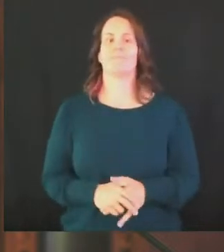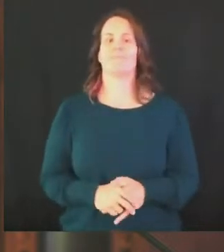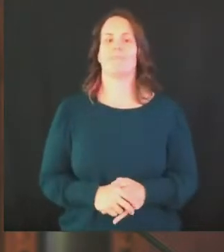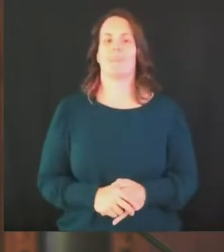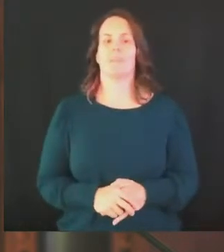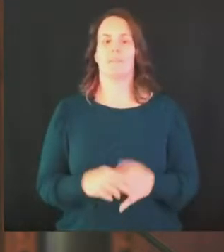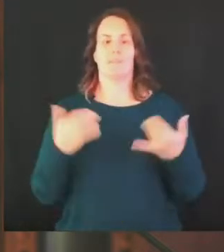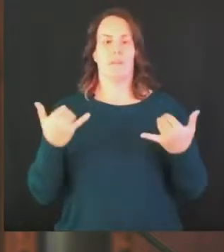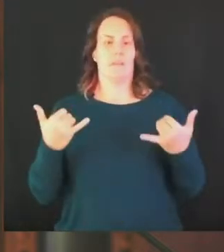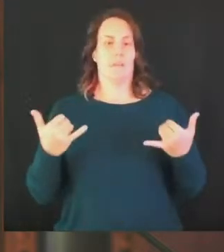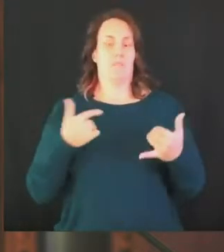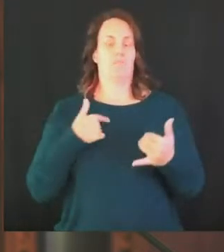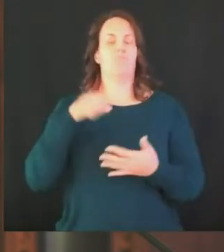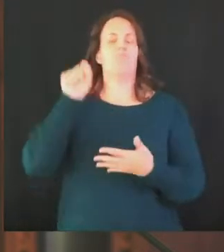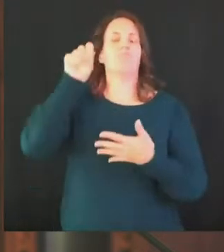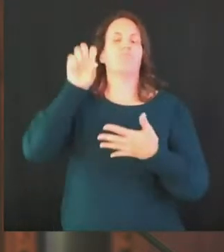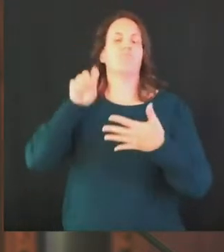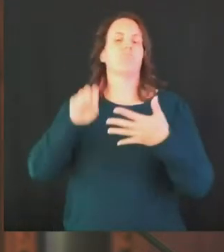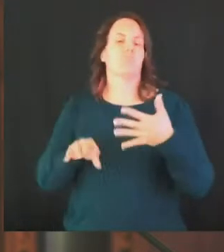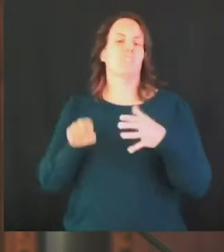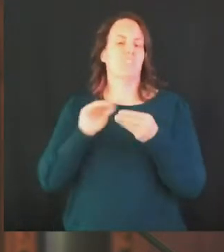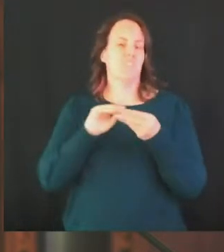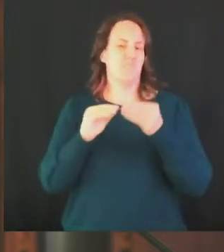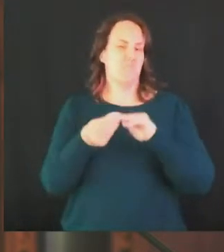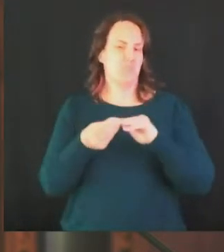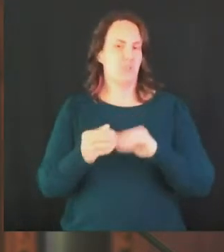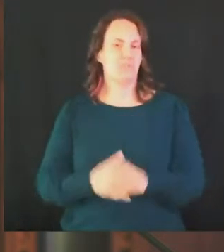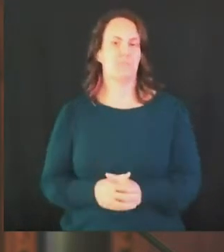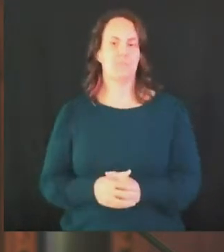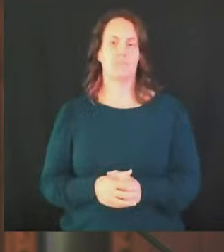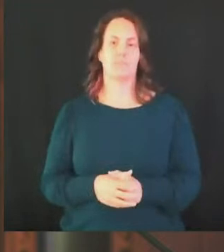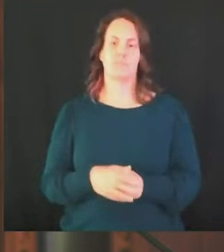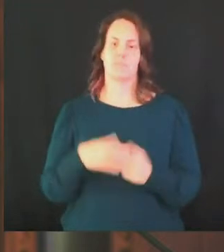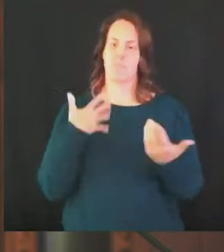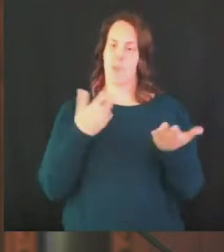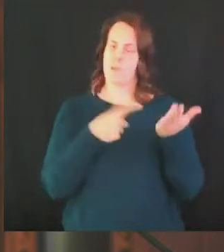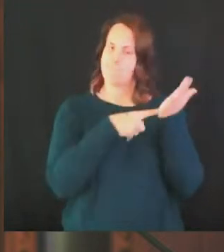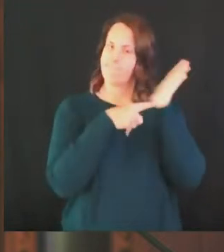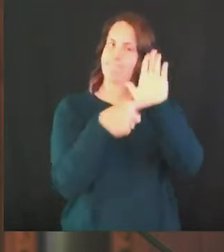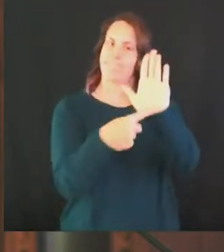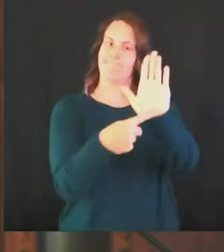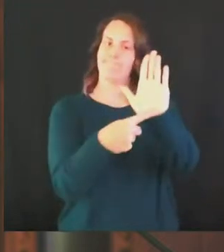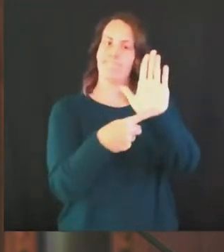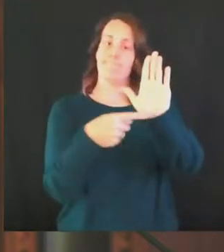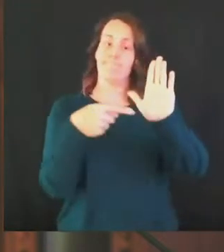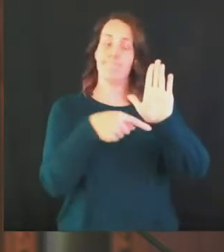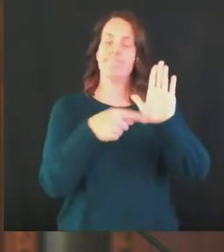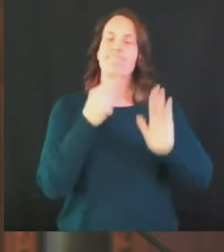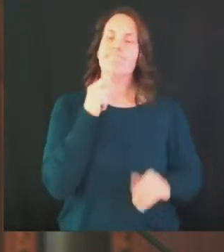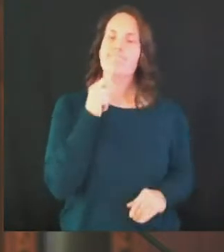we all see how dire our situation is here in Wisconsin. There are now